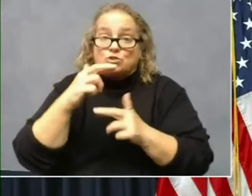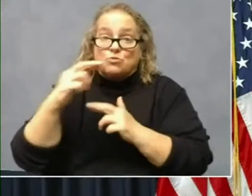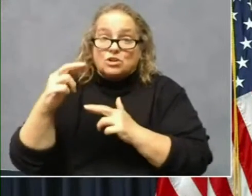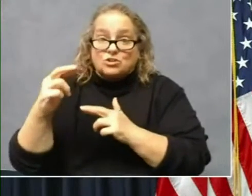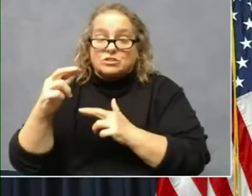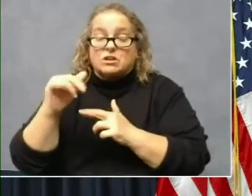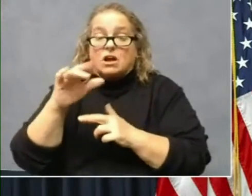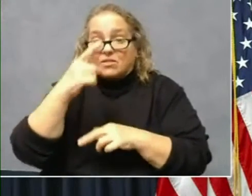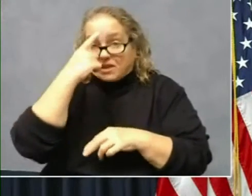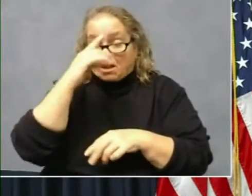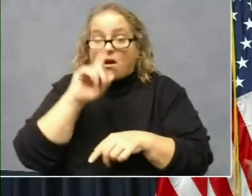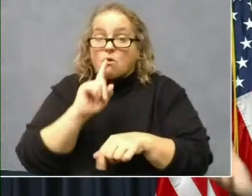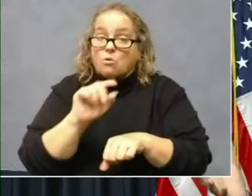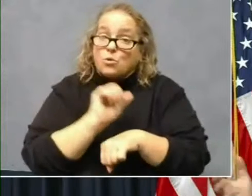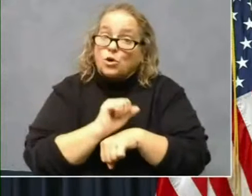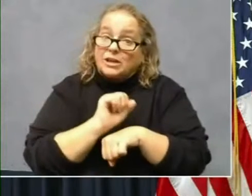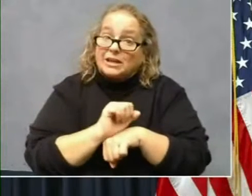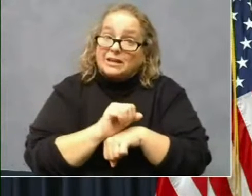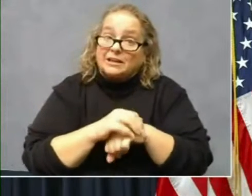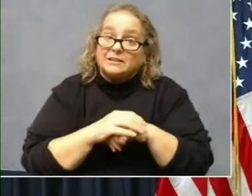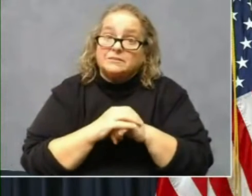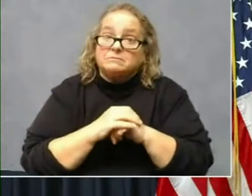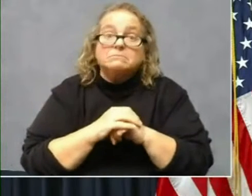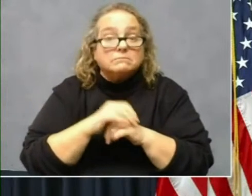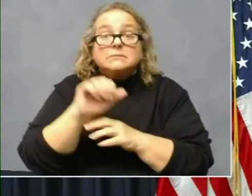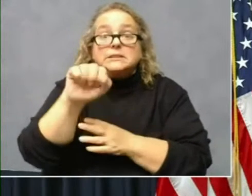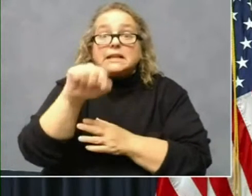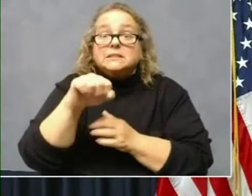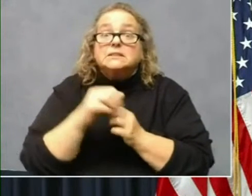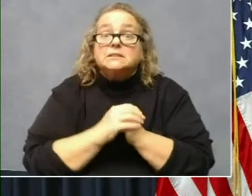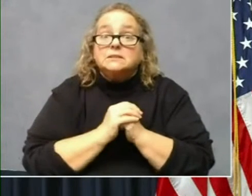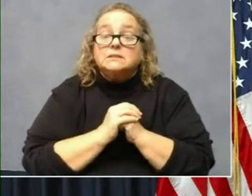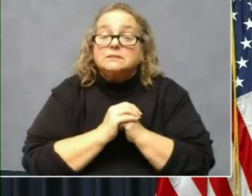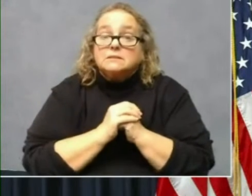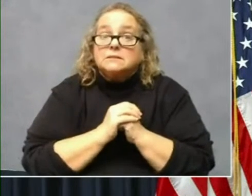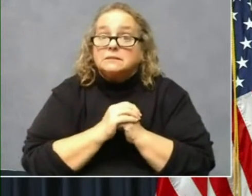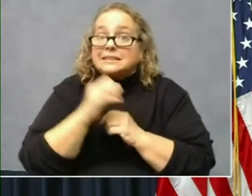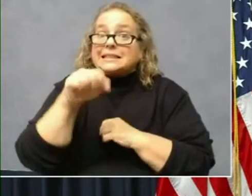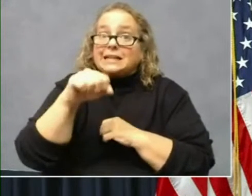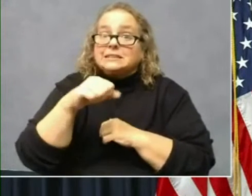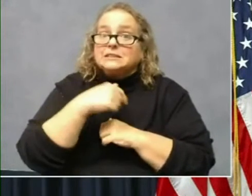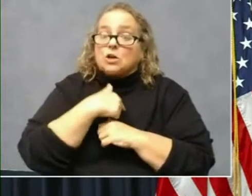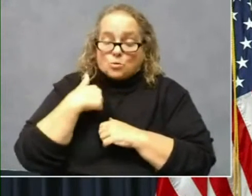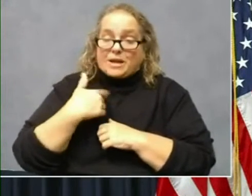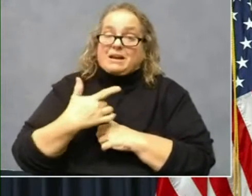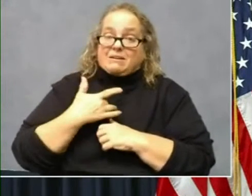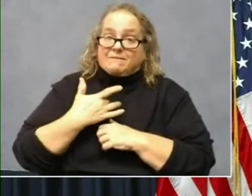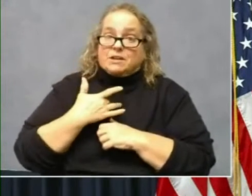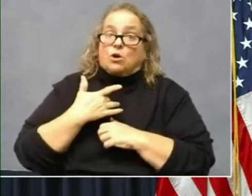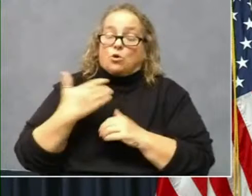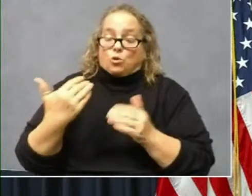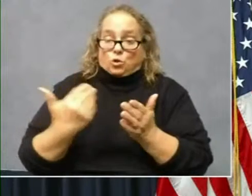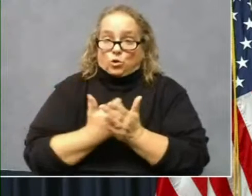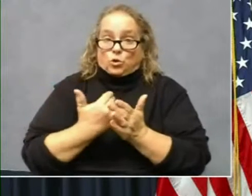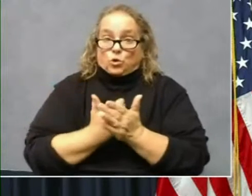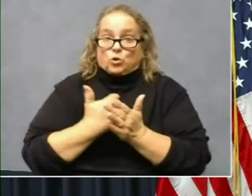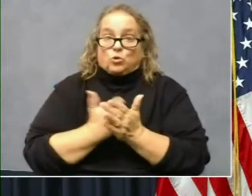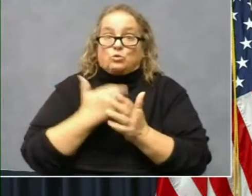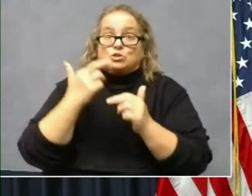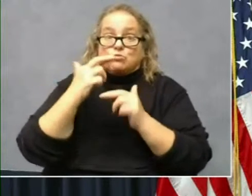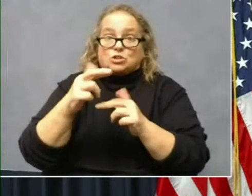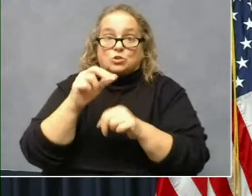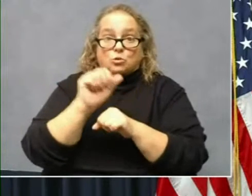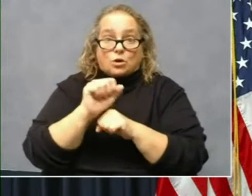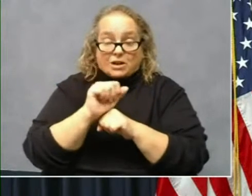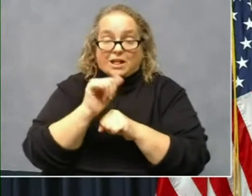working. Yes. Yes, we believe the new restrictions are working. They worked in July. They